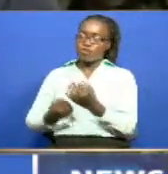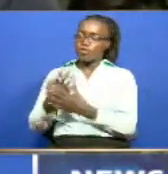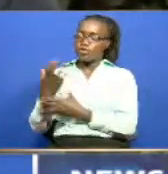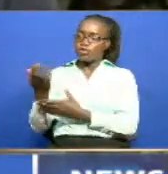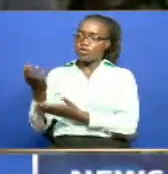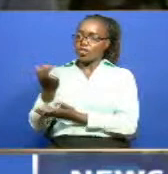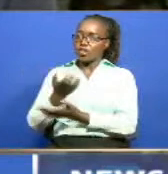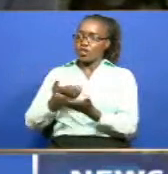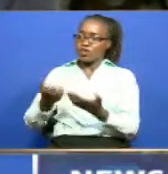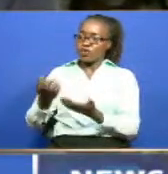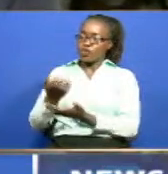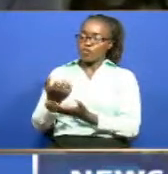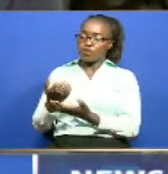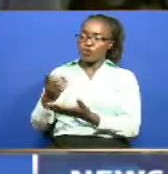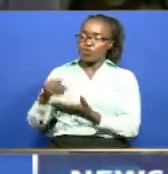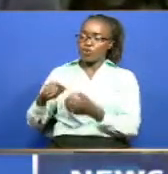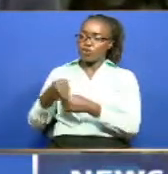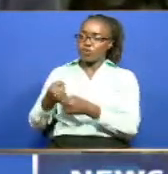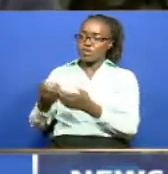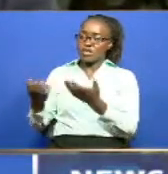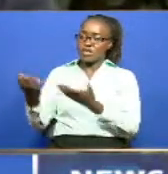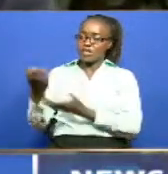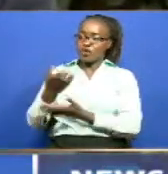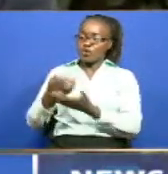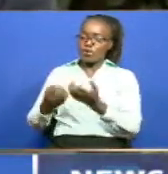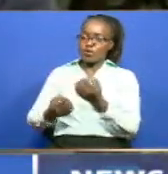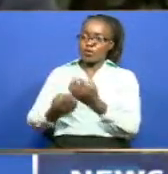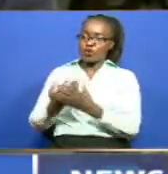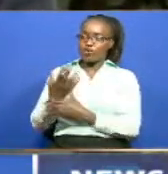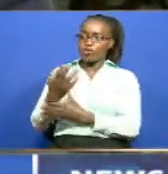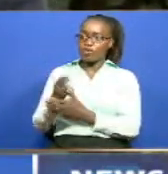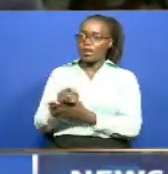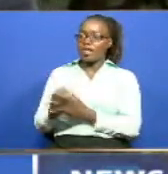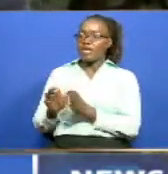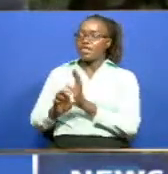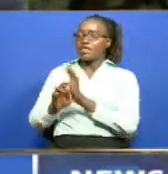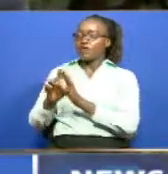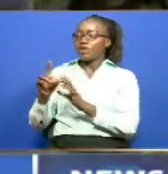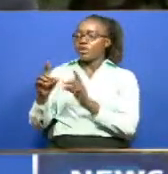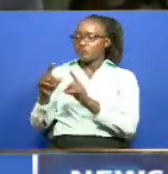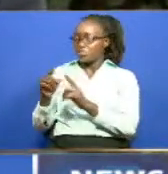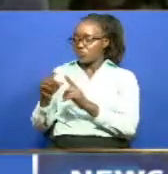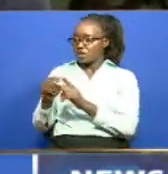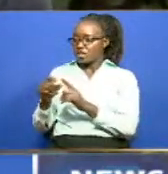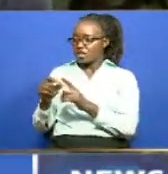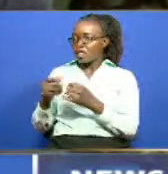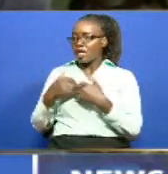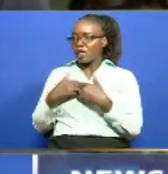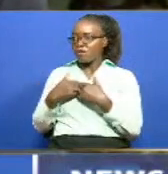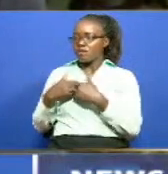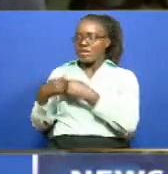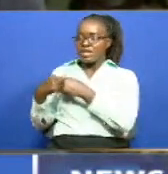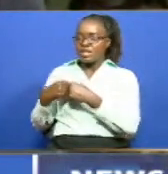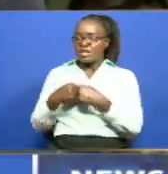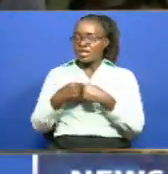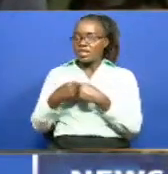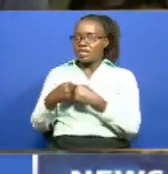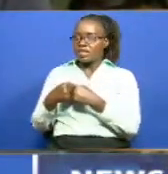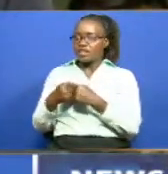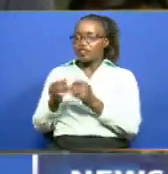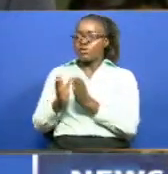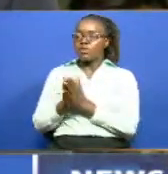going to make the economy grow. So for instance, one of the ones we've been having challenges with is like excise